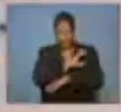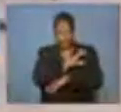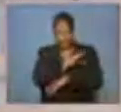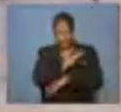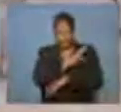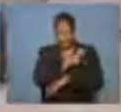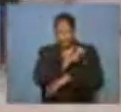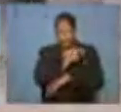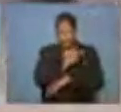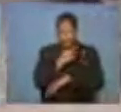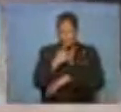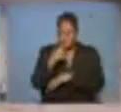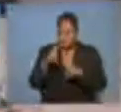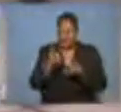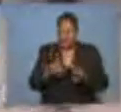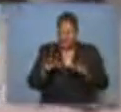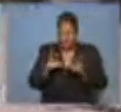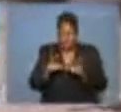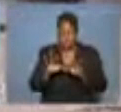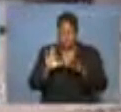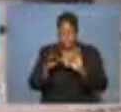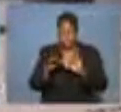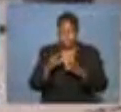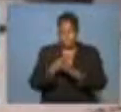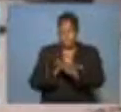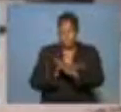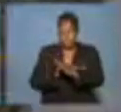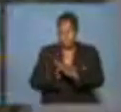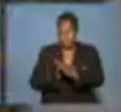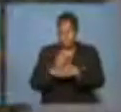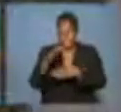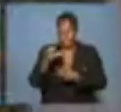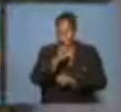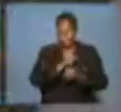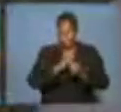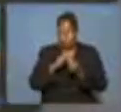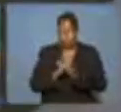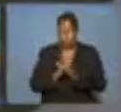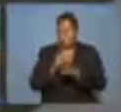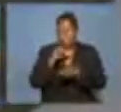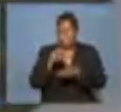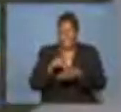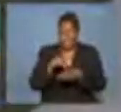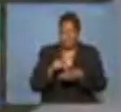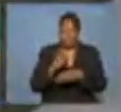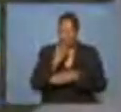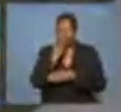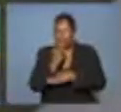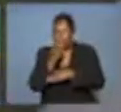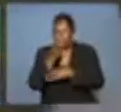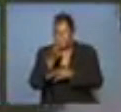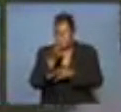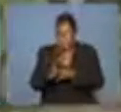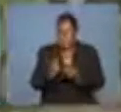important it is to replenish the beaches following storms such as this one. Natural vegetation on beaches helps to hold it